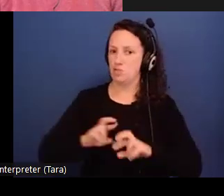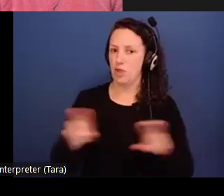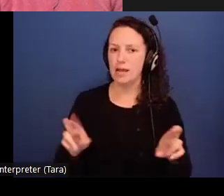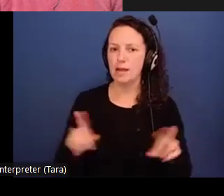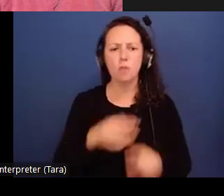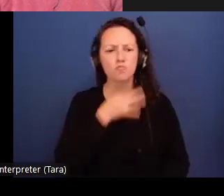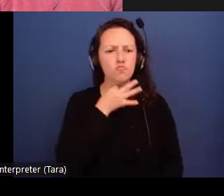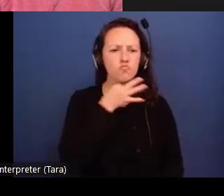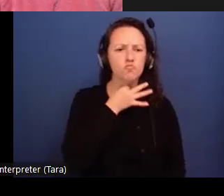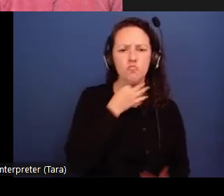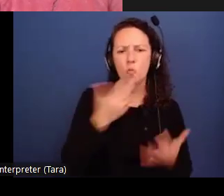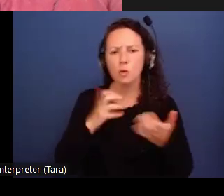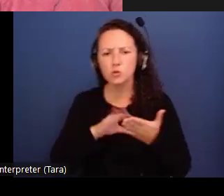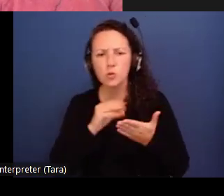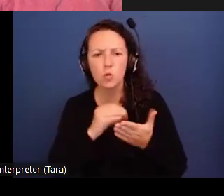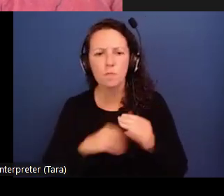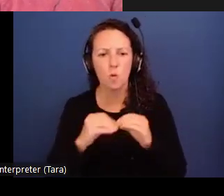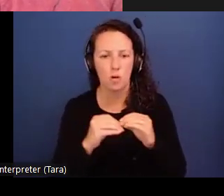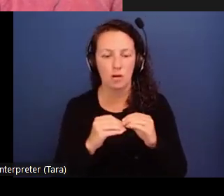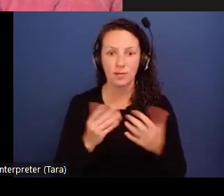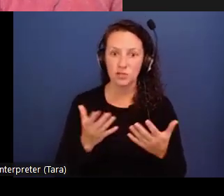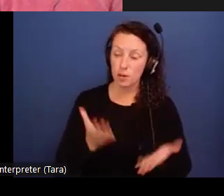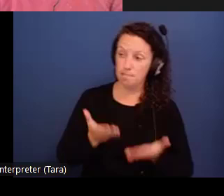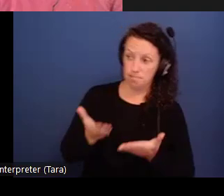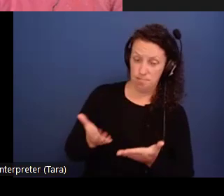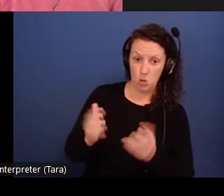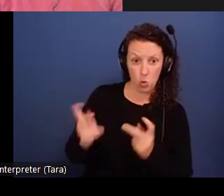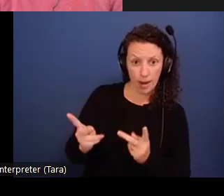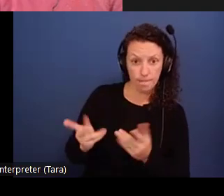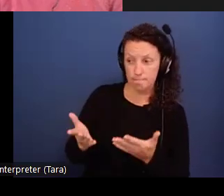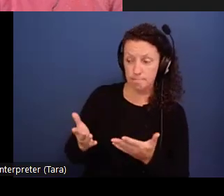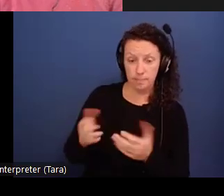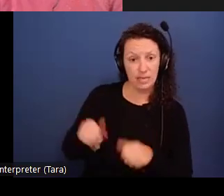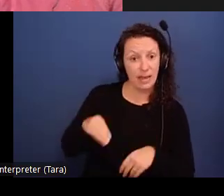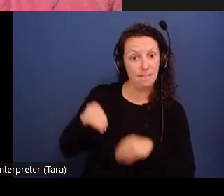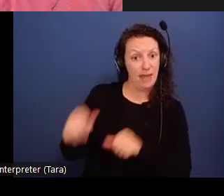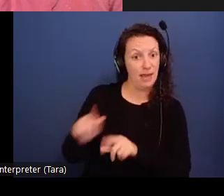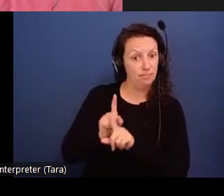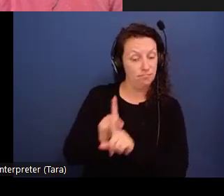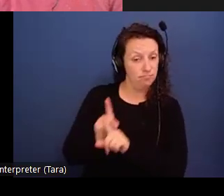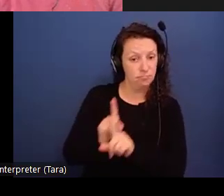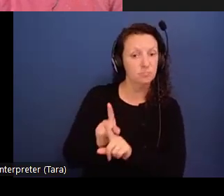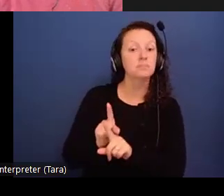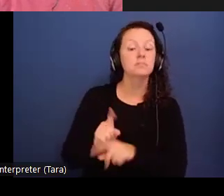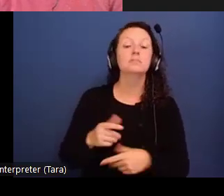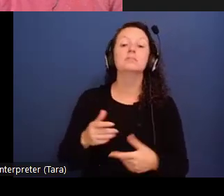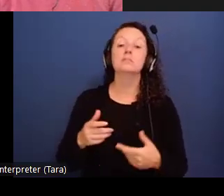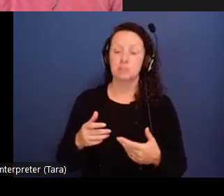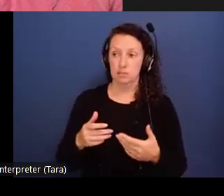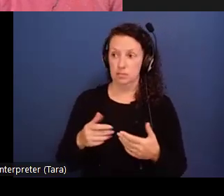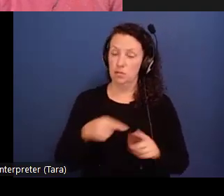interested about the space. So we offer them the possibility to get a paid apprentices in an already established